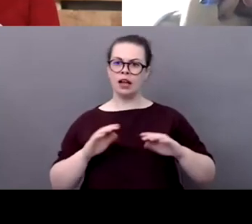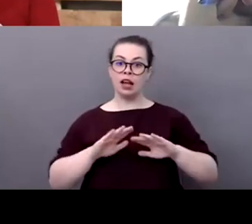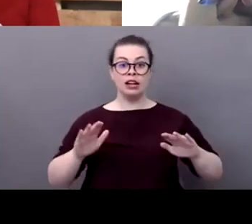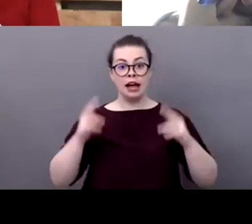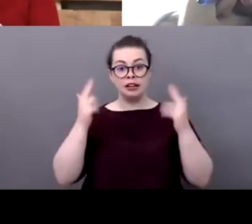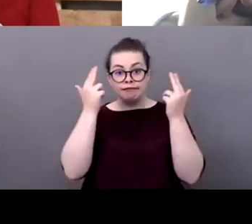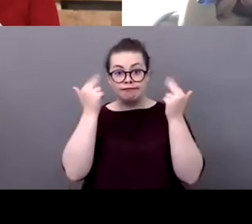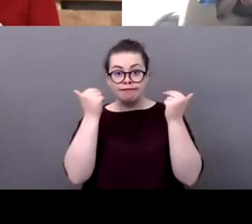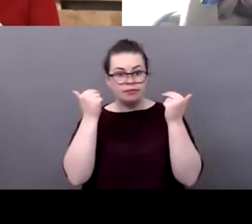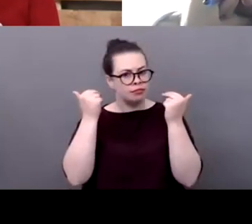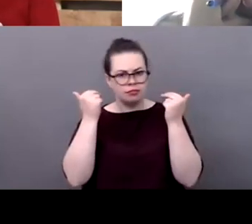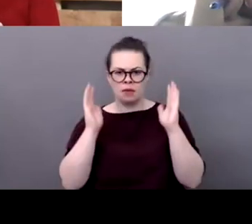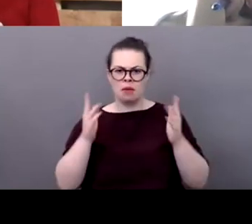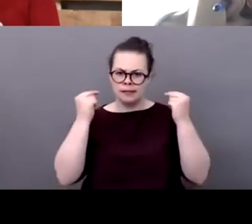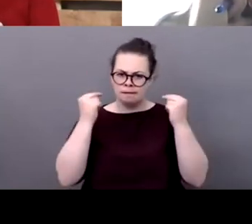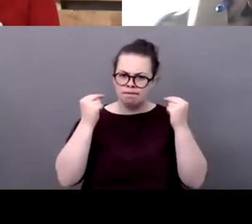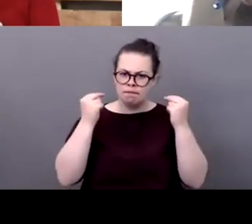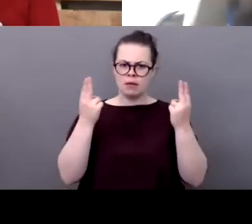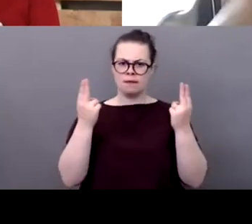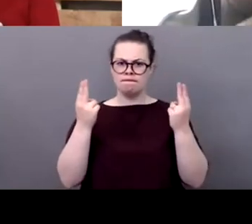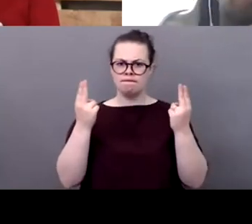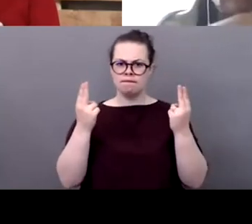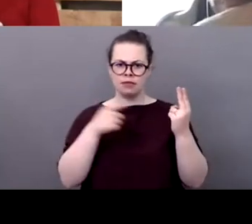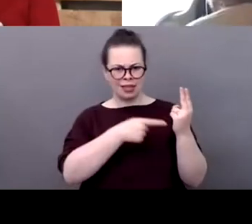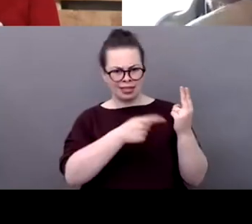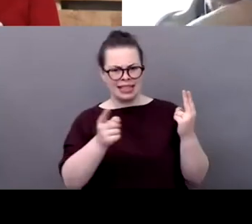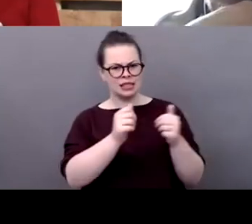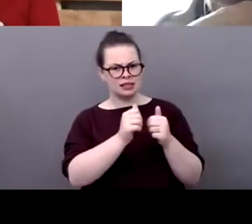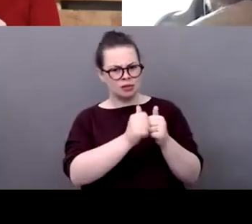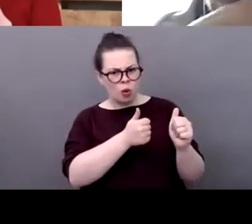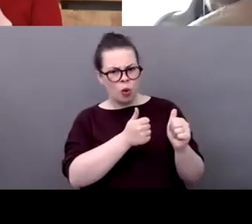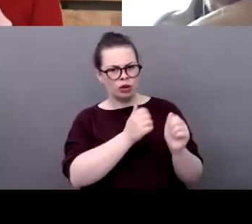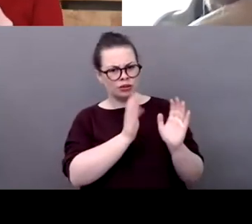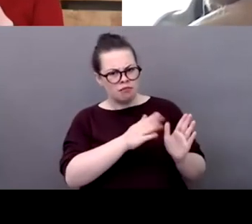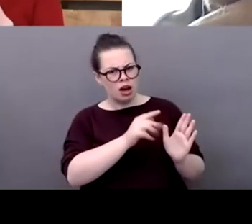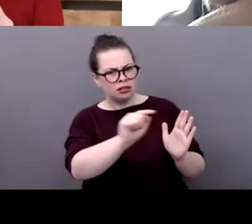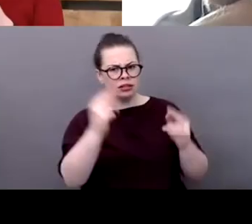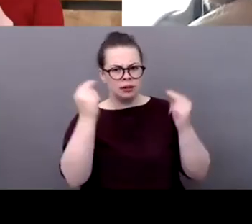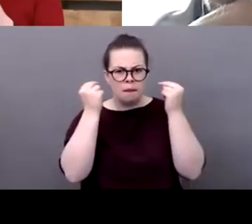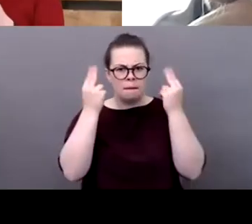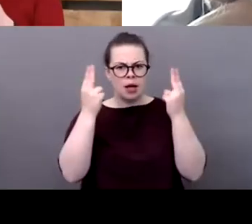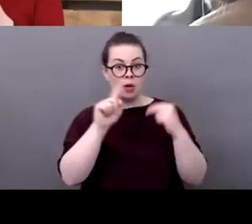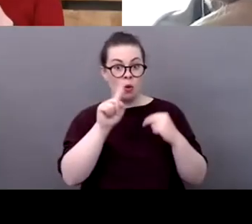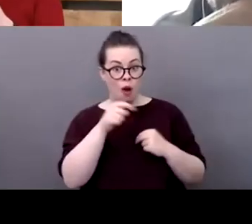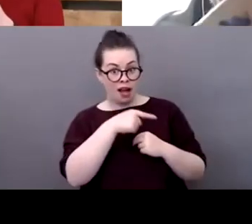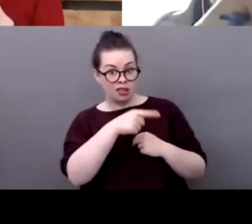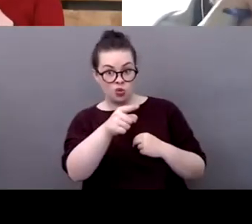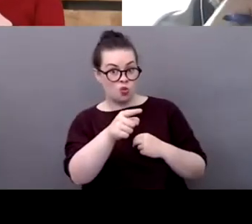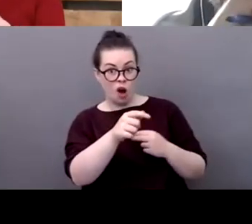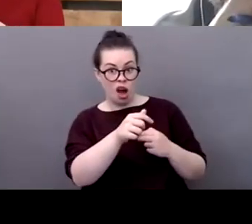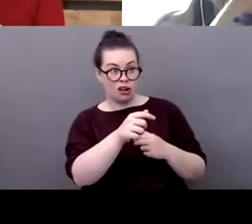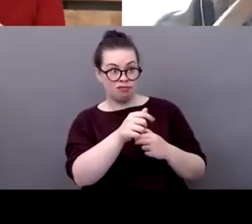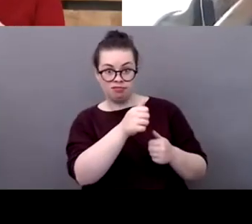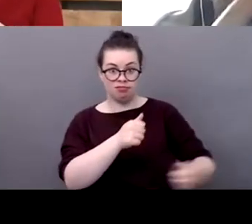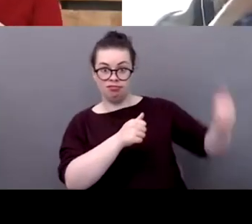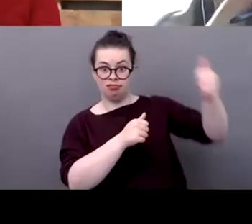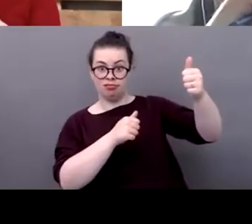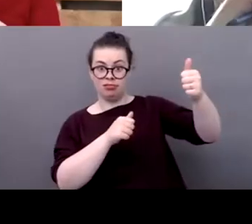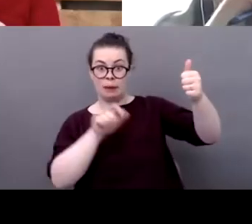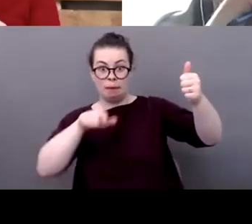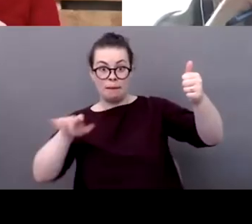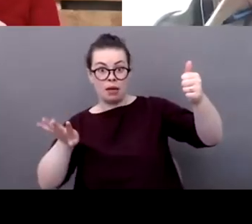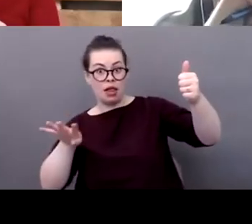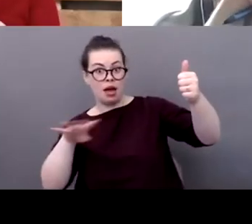on campaigns, because we're kind of at the front line of environmental change in the environment that we're in. So seeing something like the